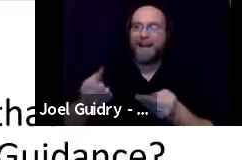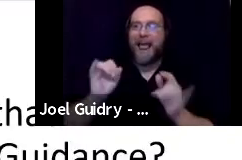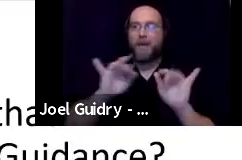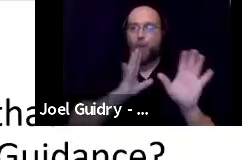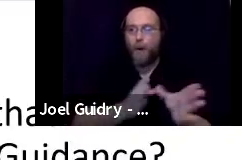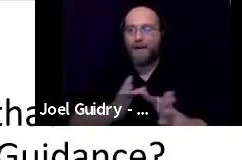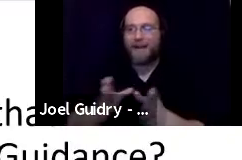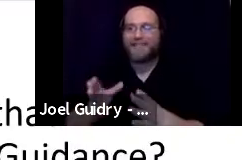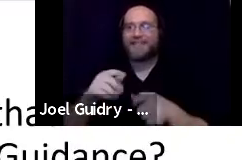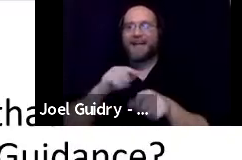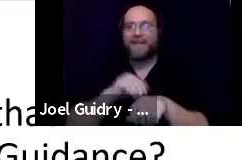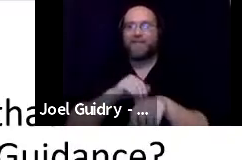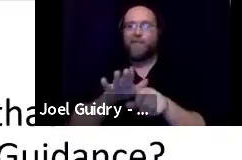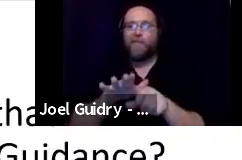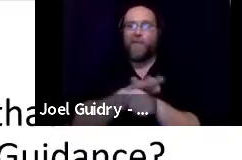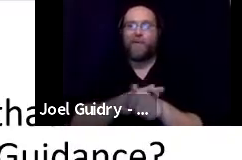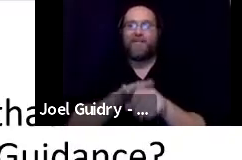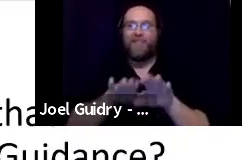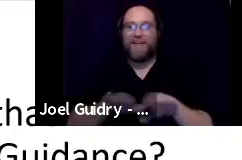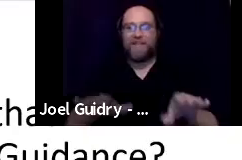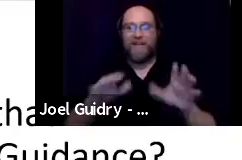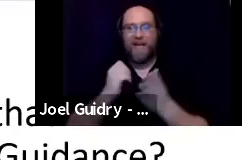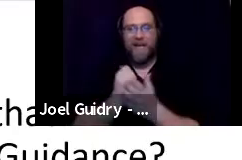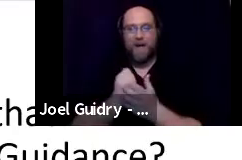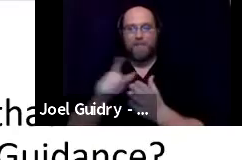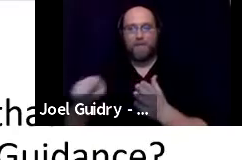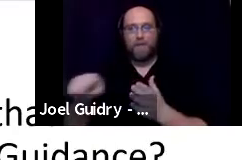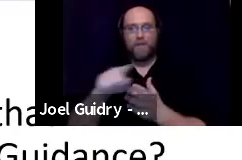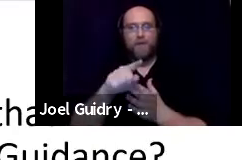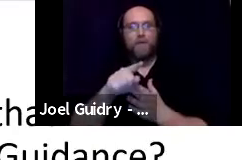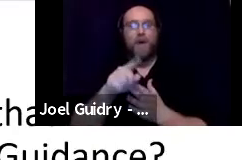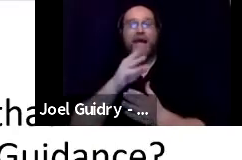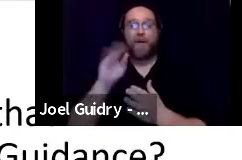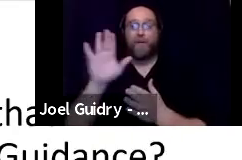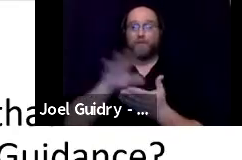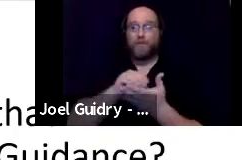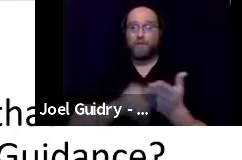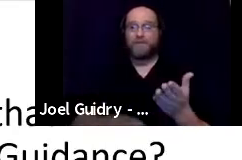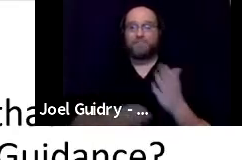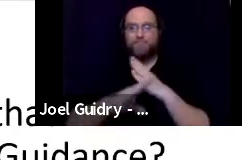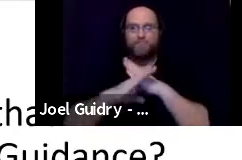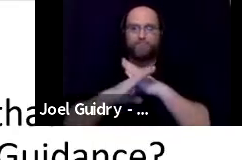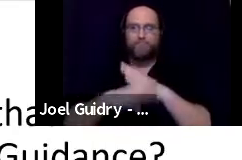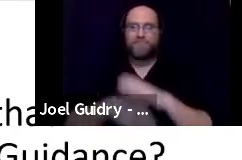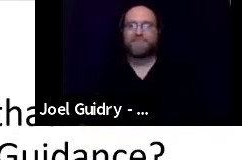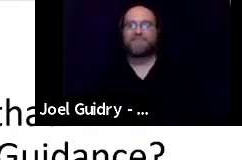protect you and your students. Thank you. Thanks, Lucinda. So